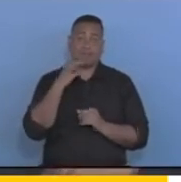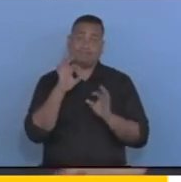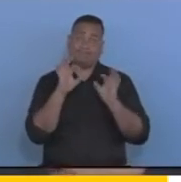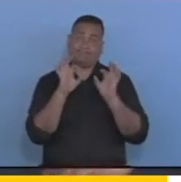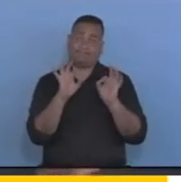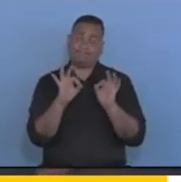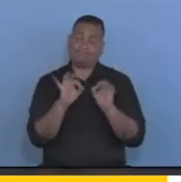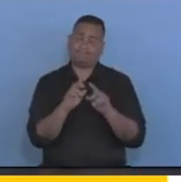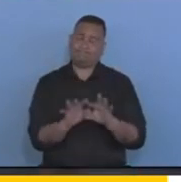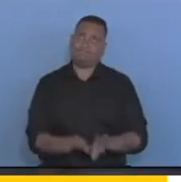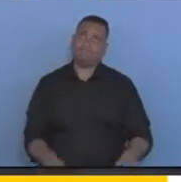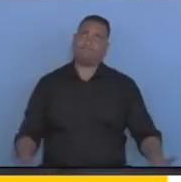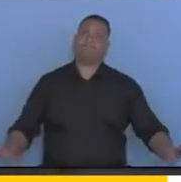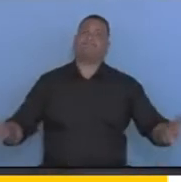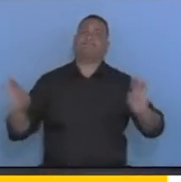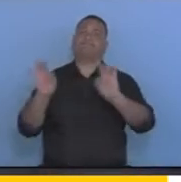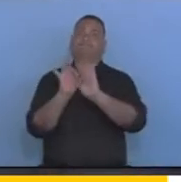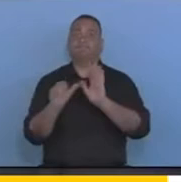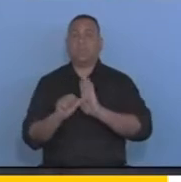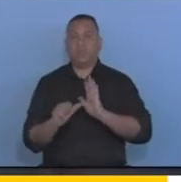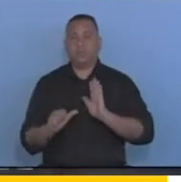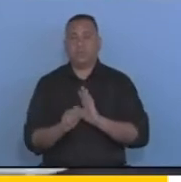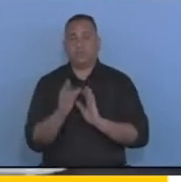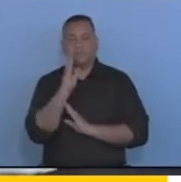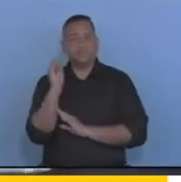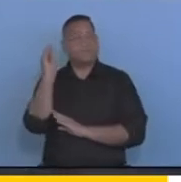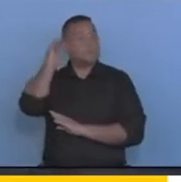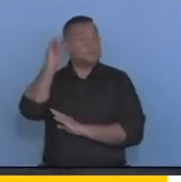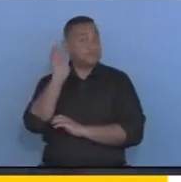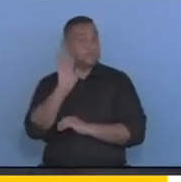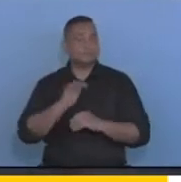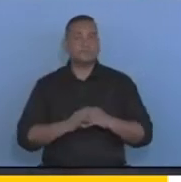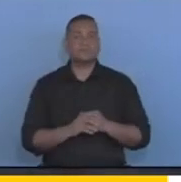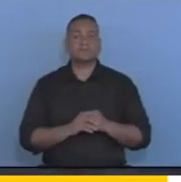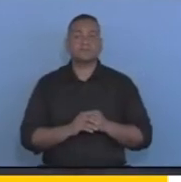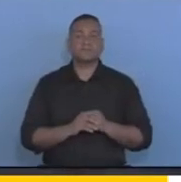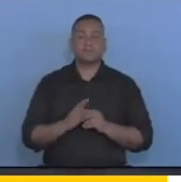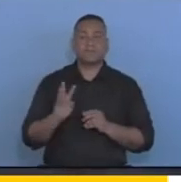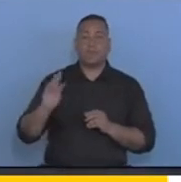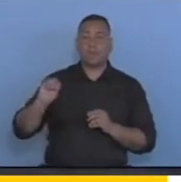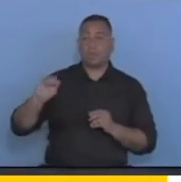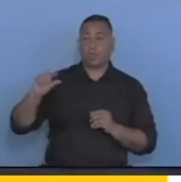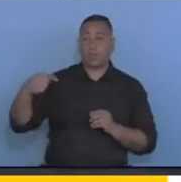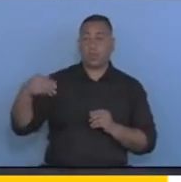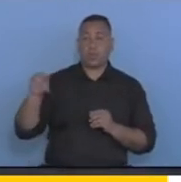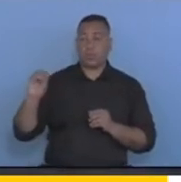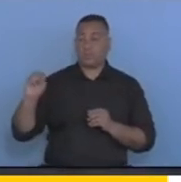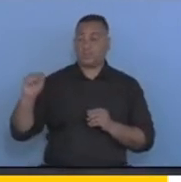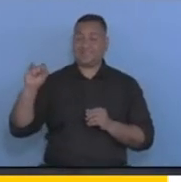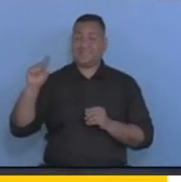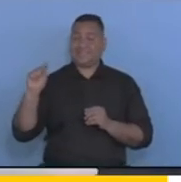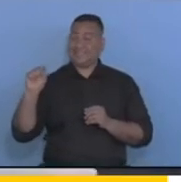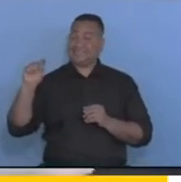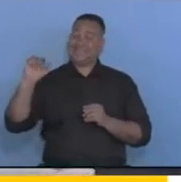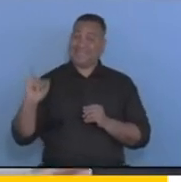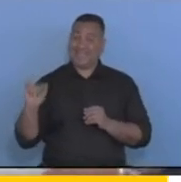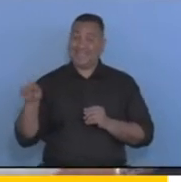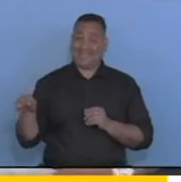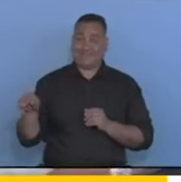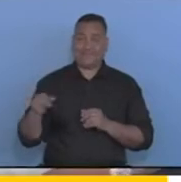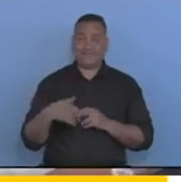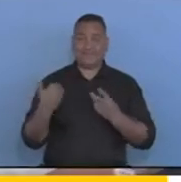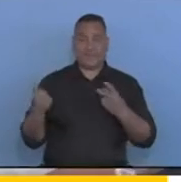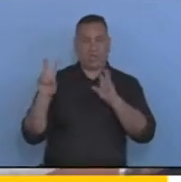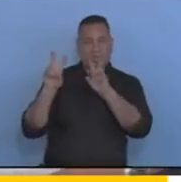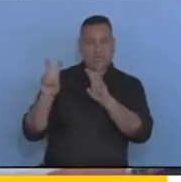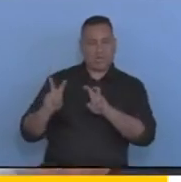key to know. Now, Mokgotsi, let's get you in here quickly. I mean, we're getting a sense of the electrical department. Yes. Oh, yeah.